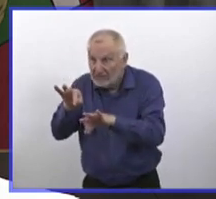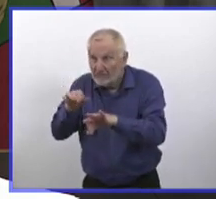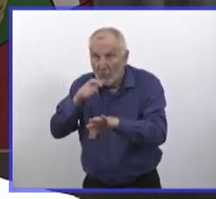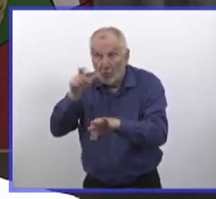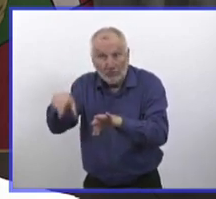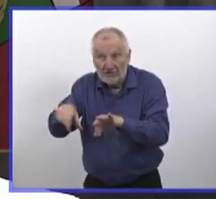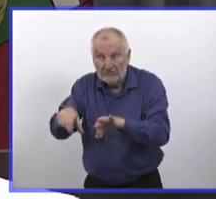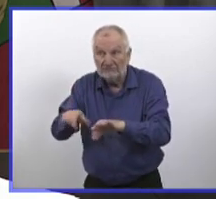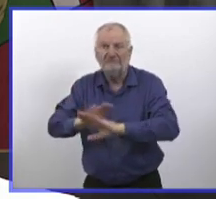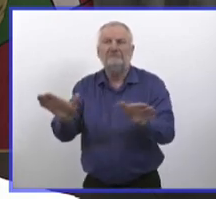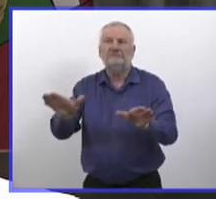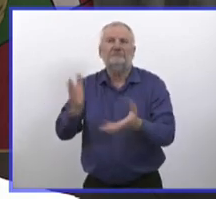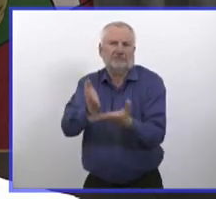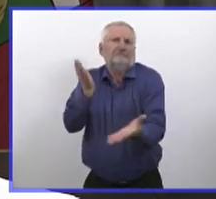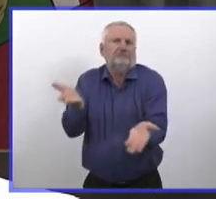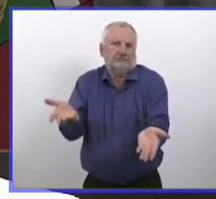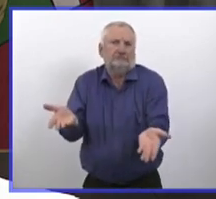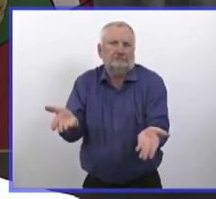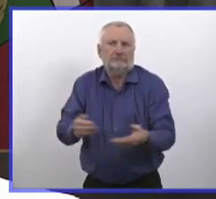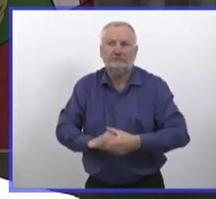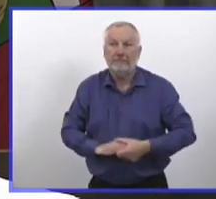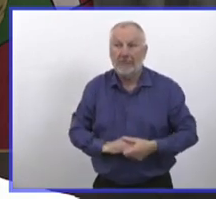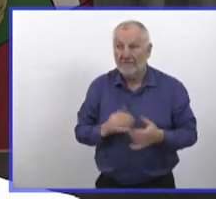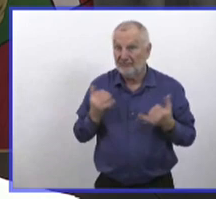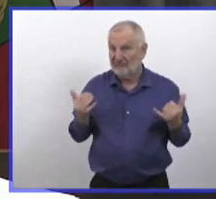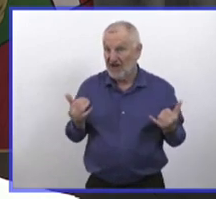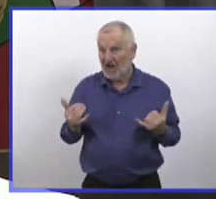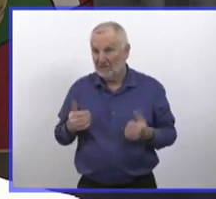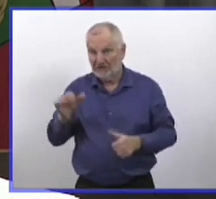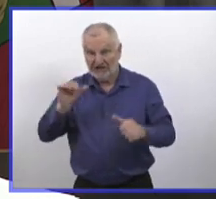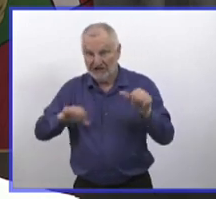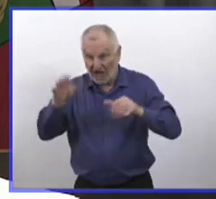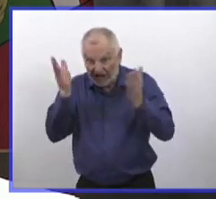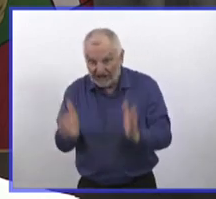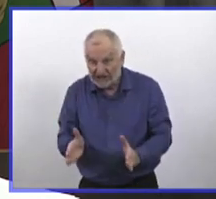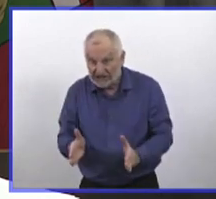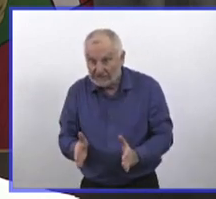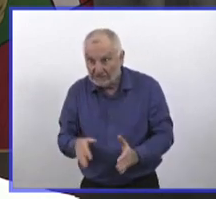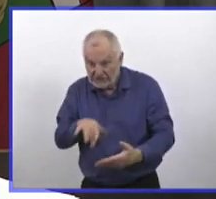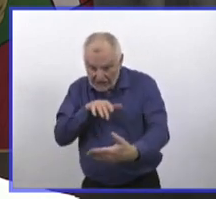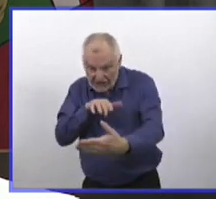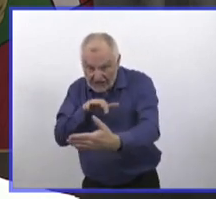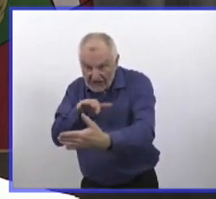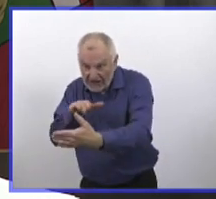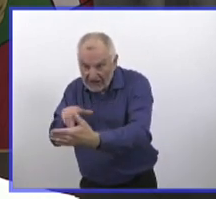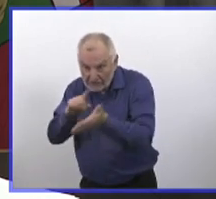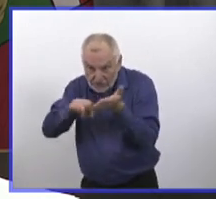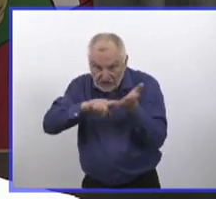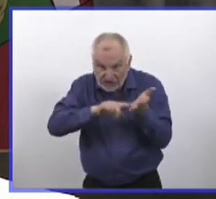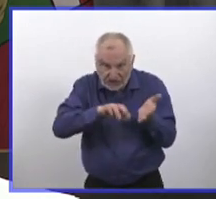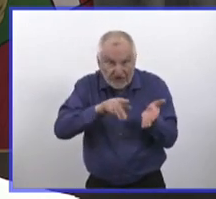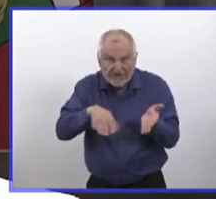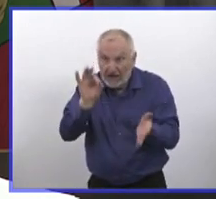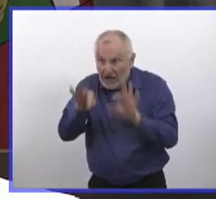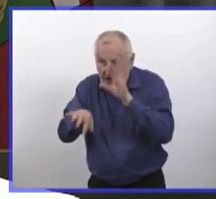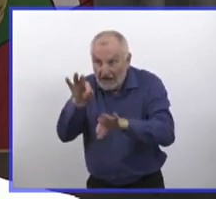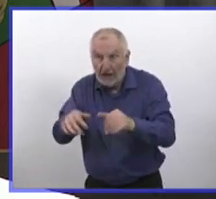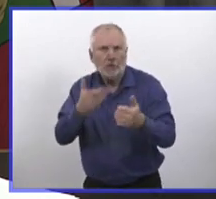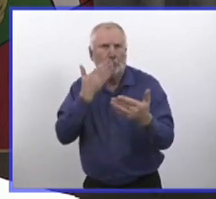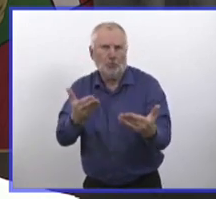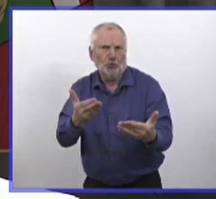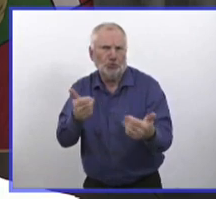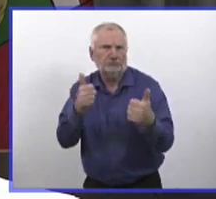confident in what we're seeing in the science from these studies, that they really parallel what we've seen from